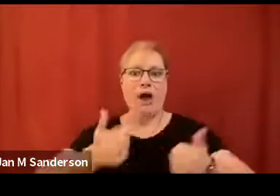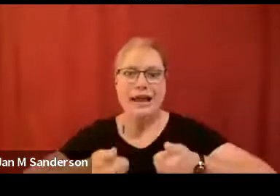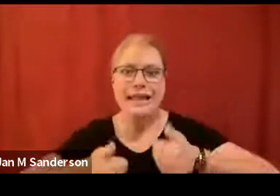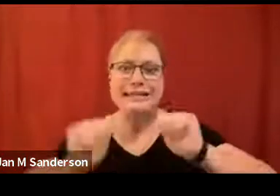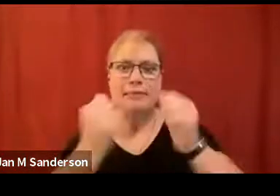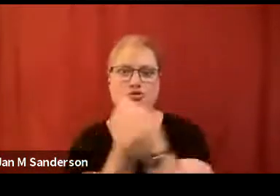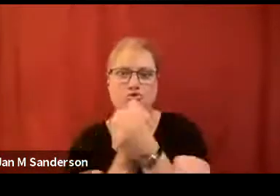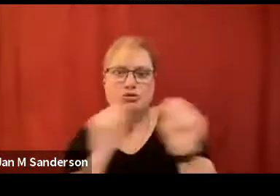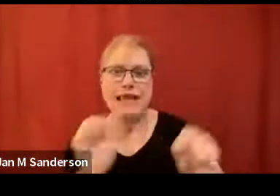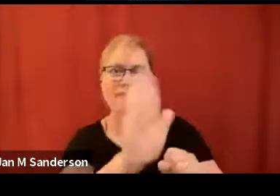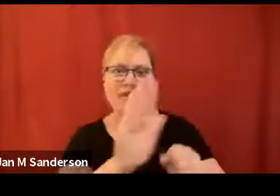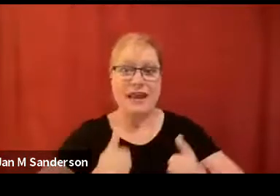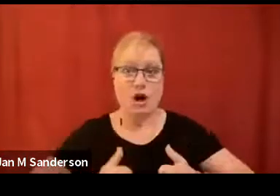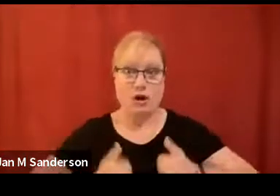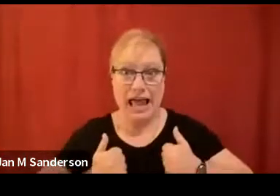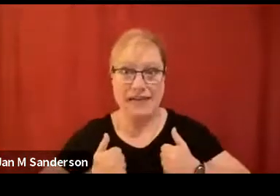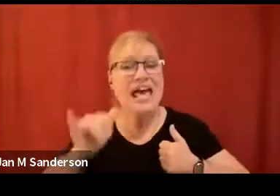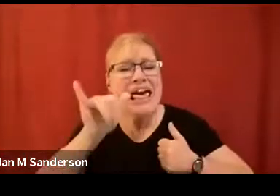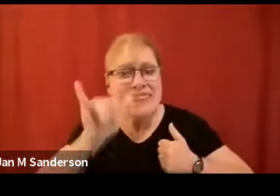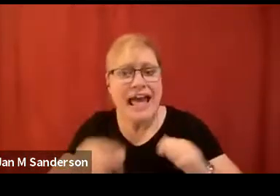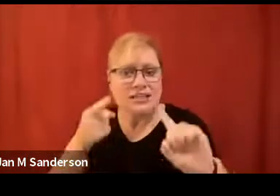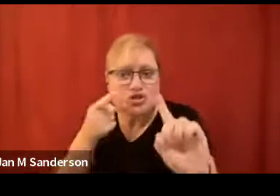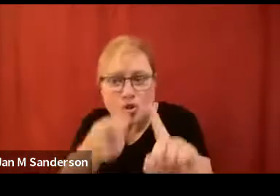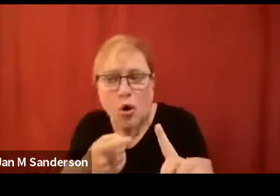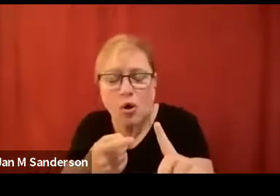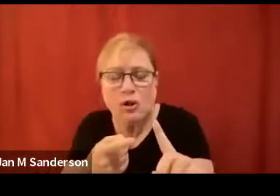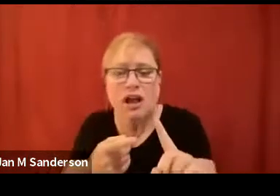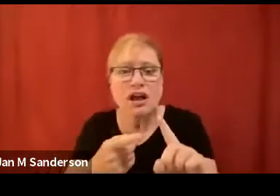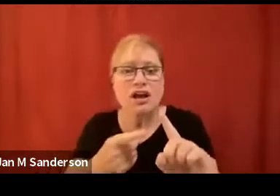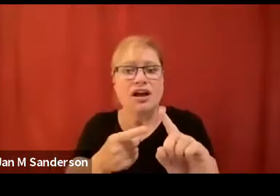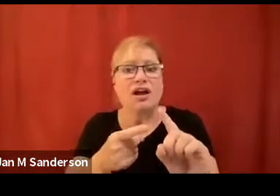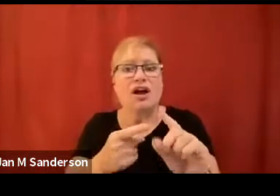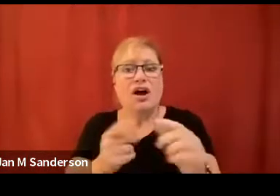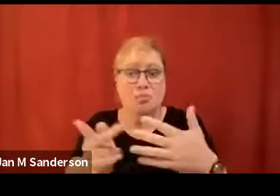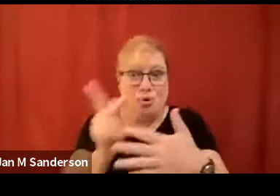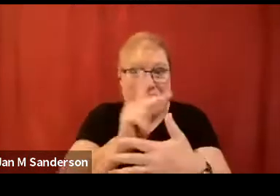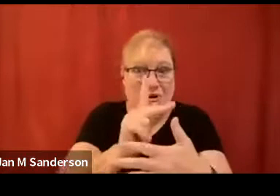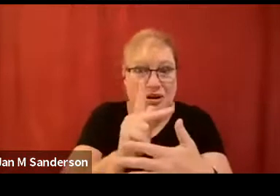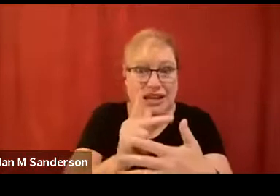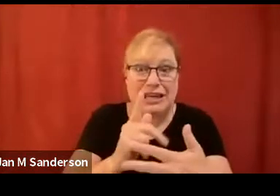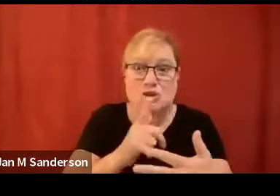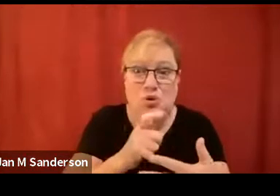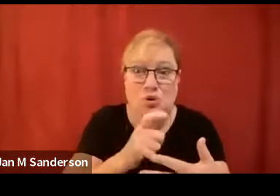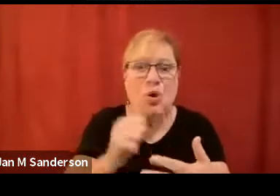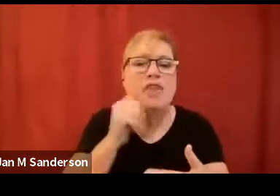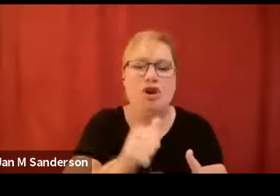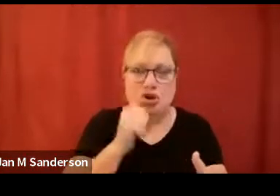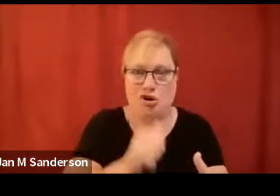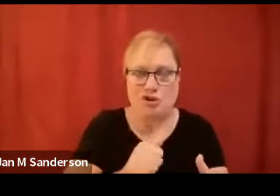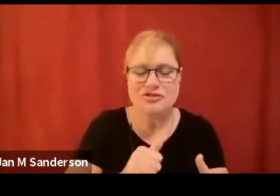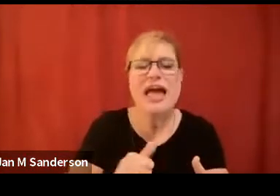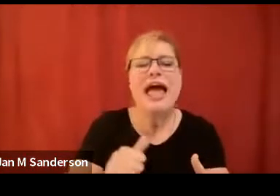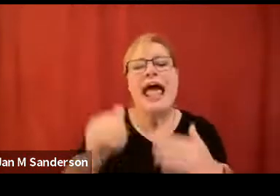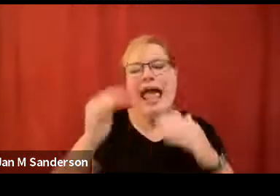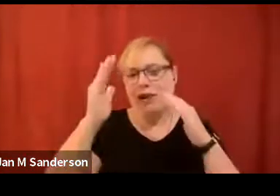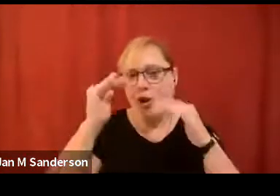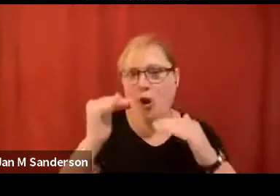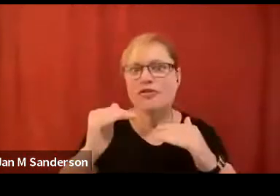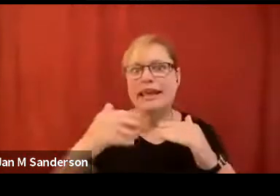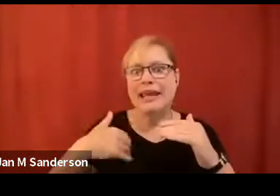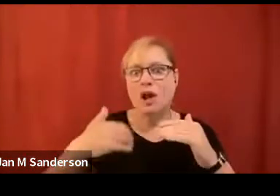was about. It was about our girls first, and then hopefully everyone else would get on board and understand that they